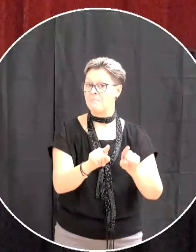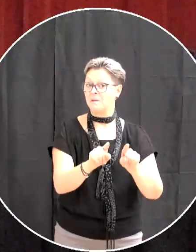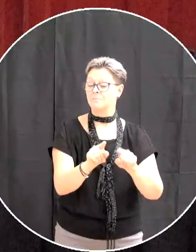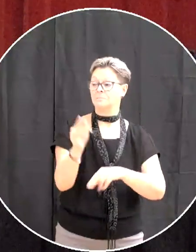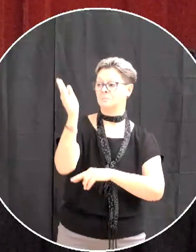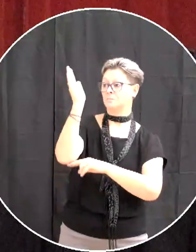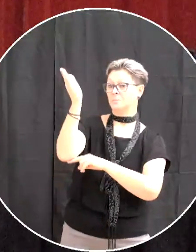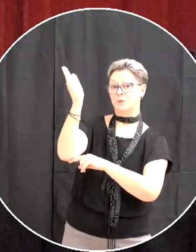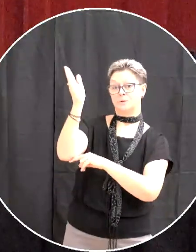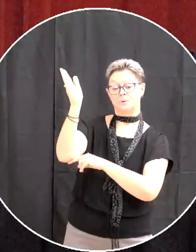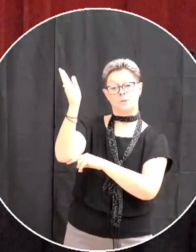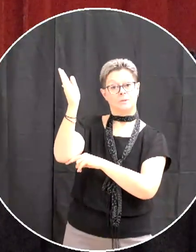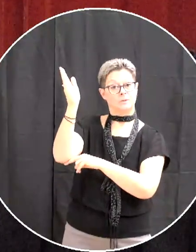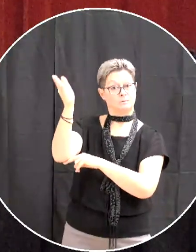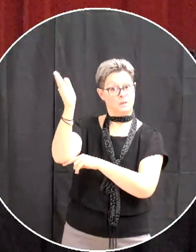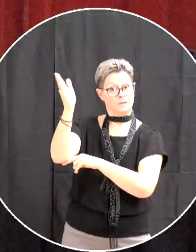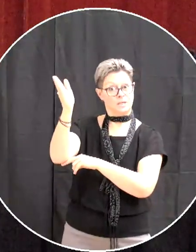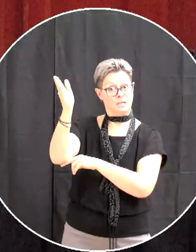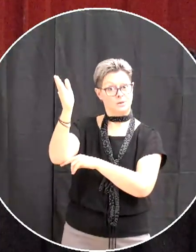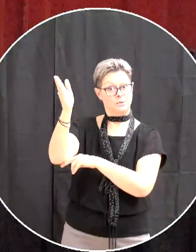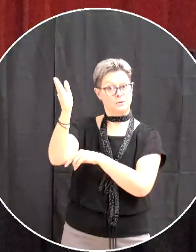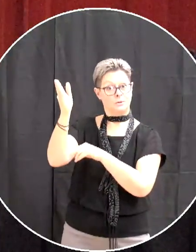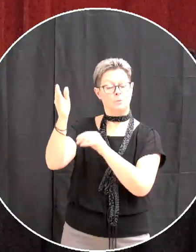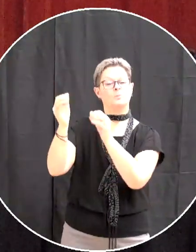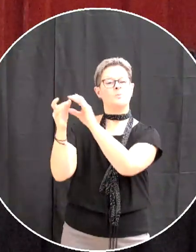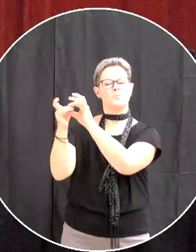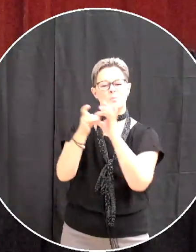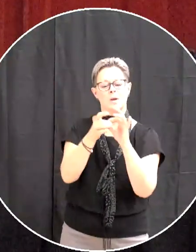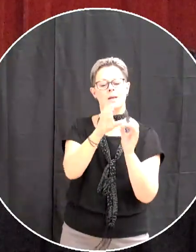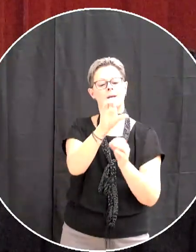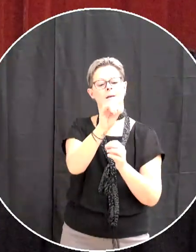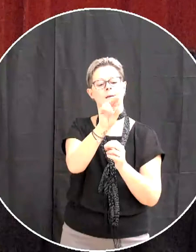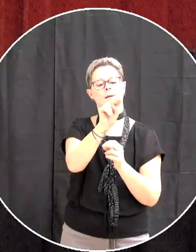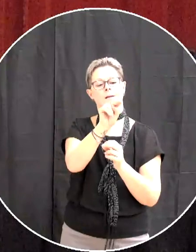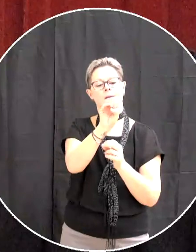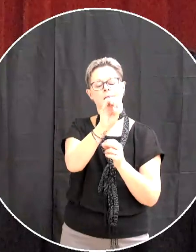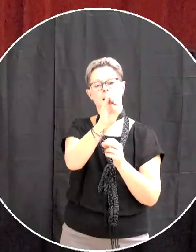Ms. Vanderville on the ConnectEd and visual learning.